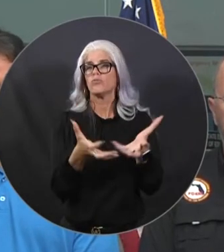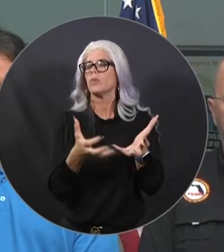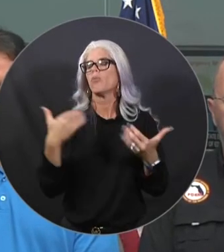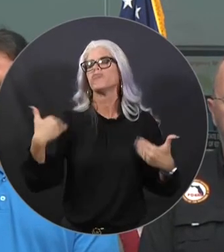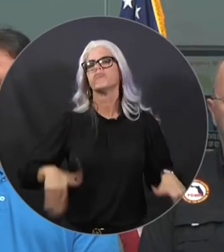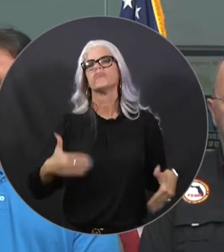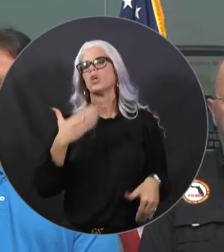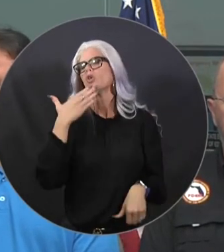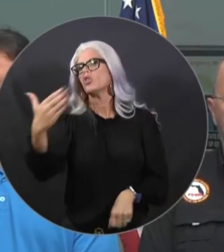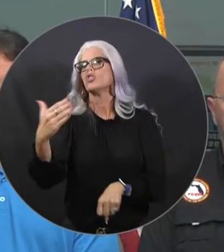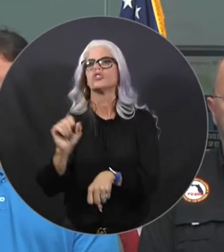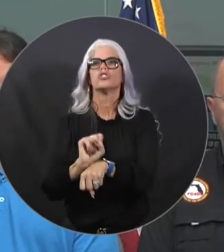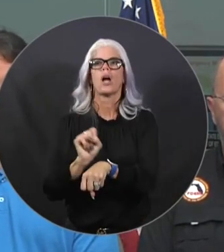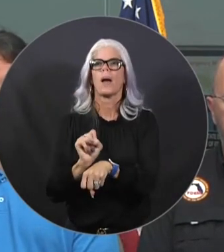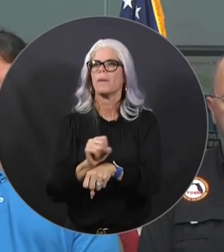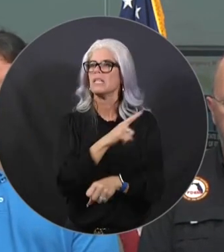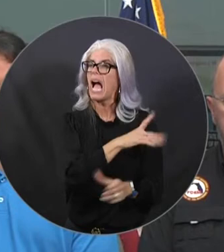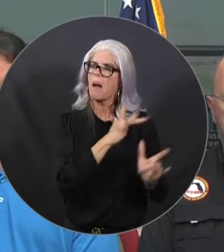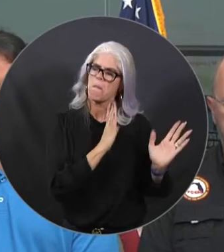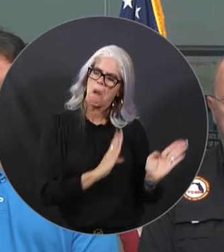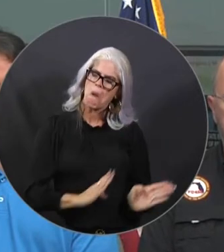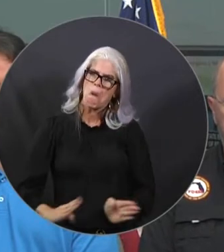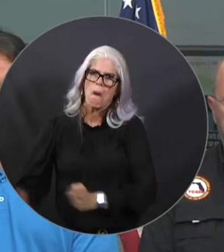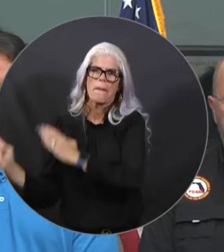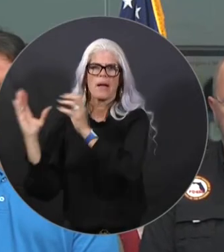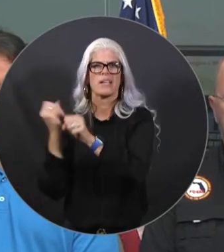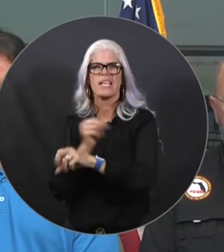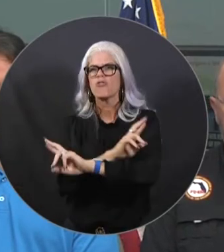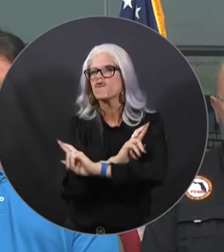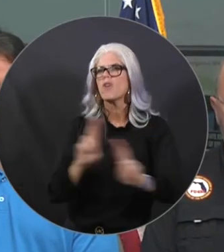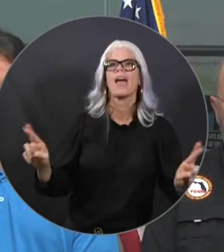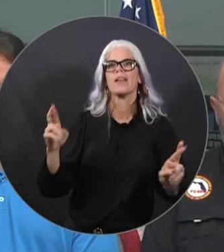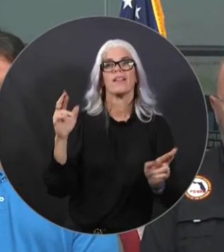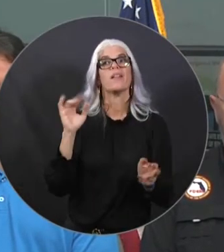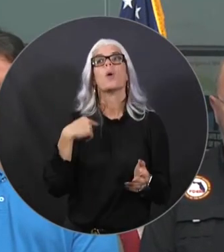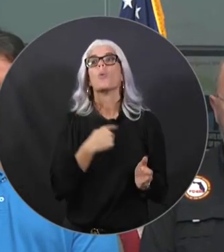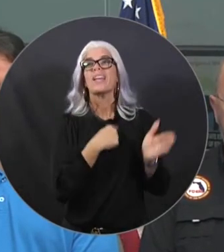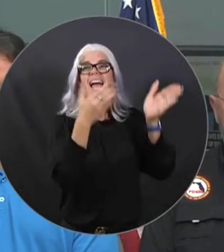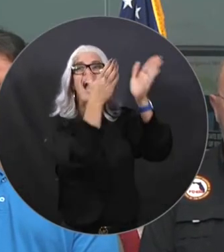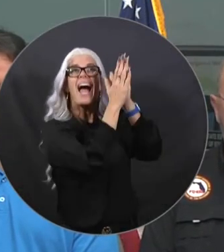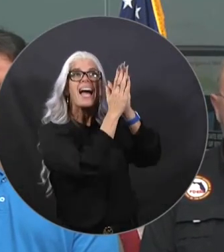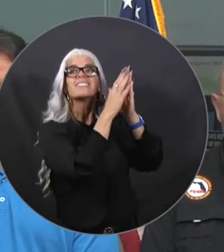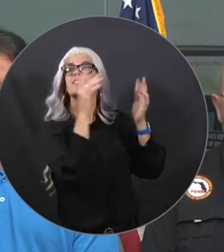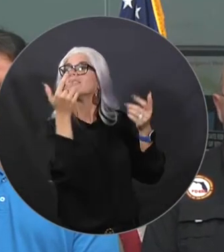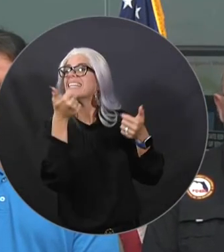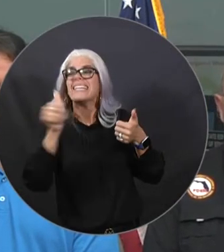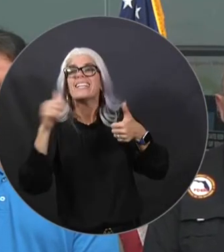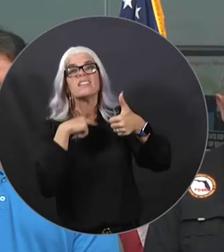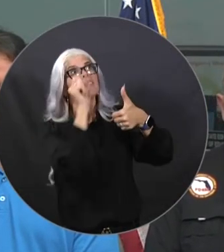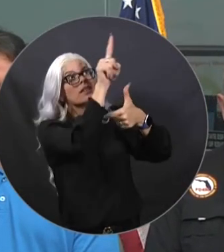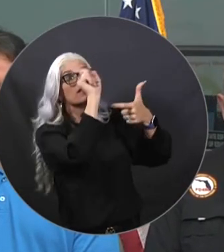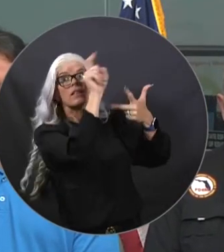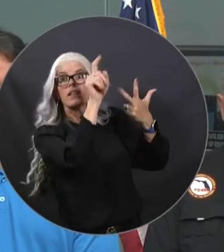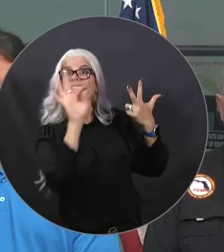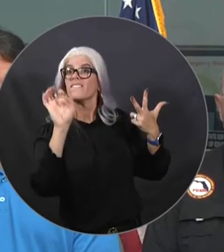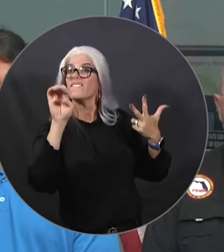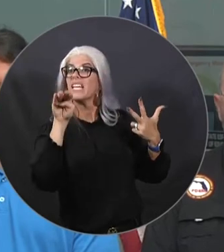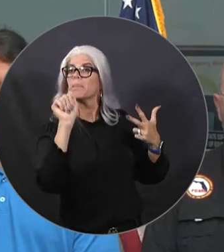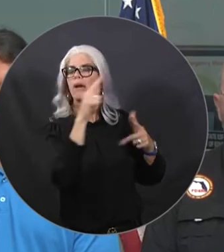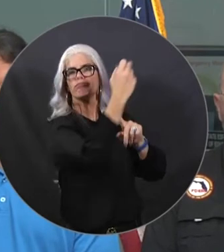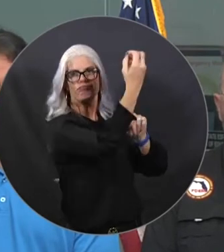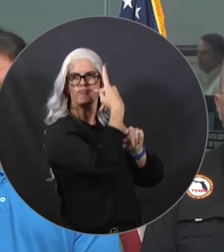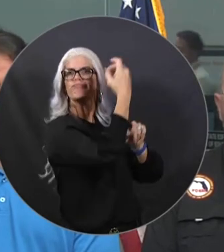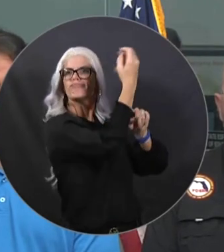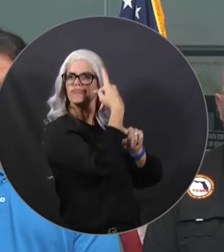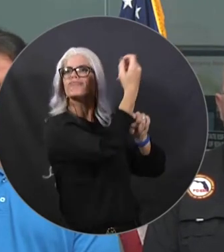every request we've asked from FEMA has been approved. So we appreciate that, and we want to make sure. So we would